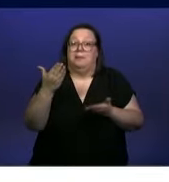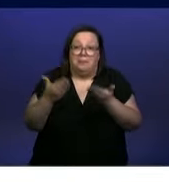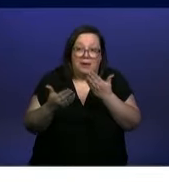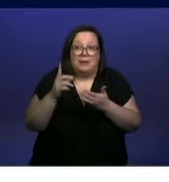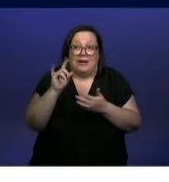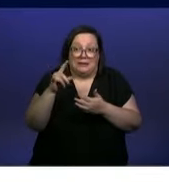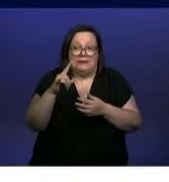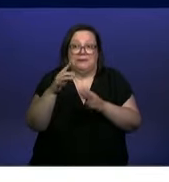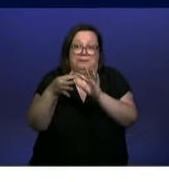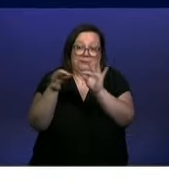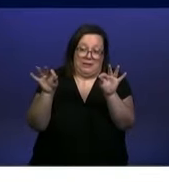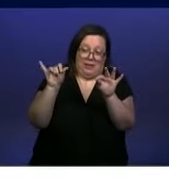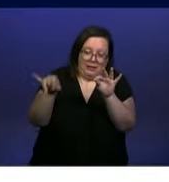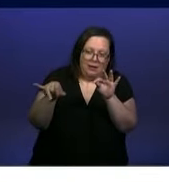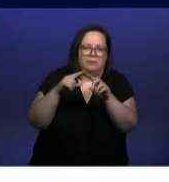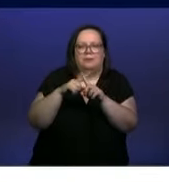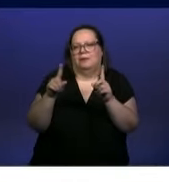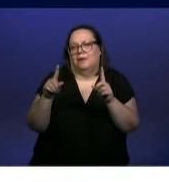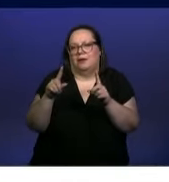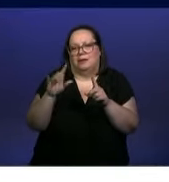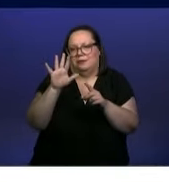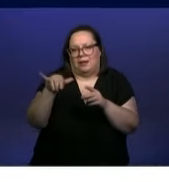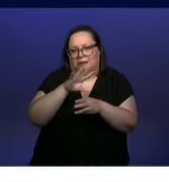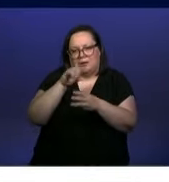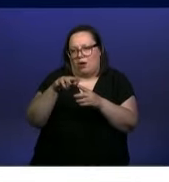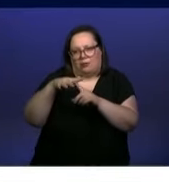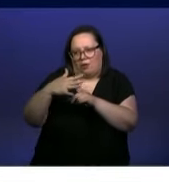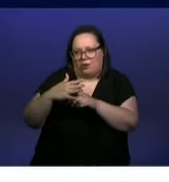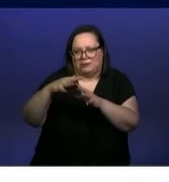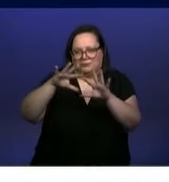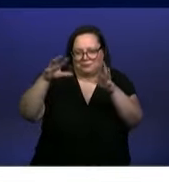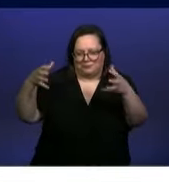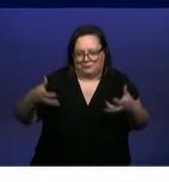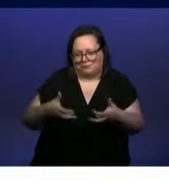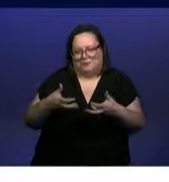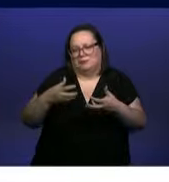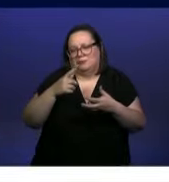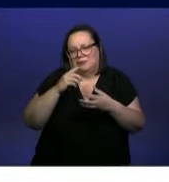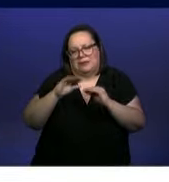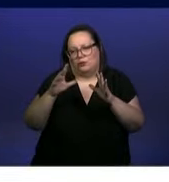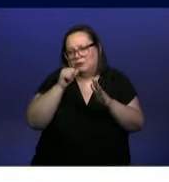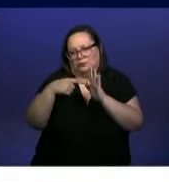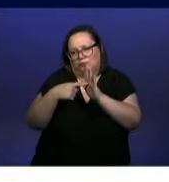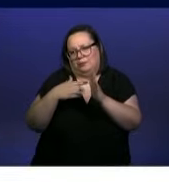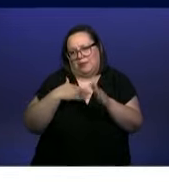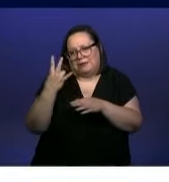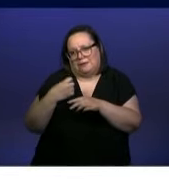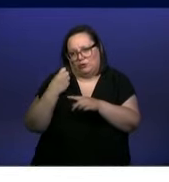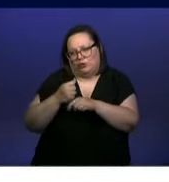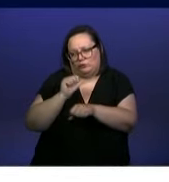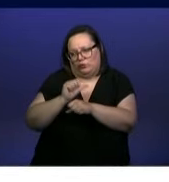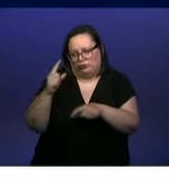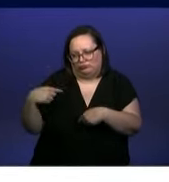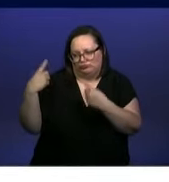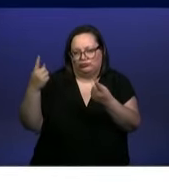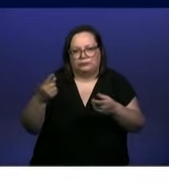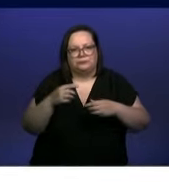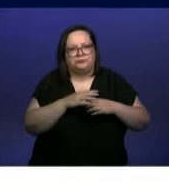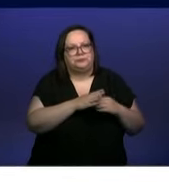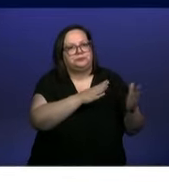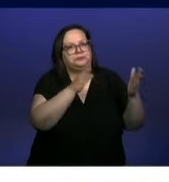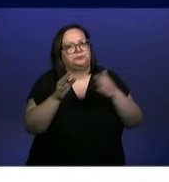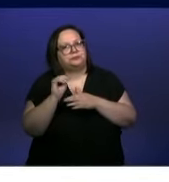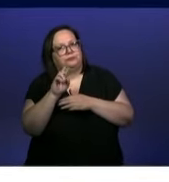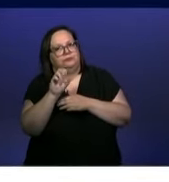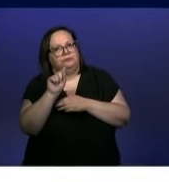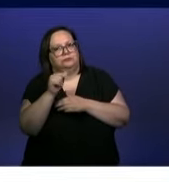context and clearly doesn't represent my 7 years of work in Congress. Mr. Staggs. This is a huge issue. I mean, as I've traveled the